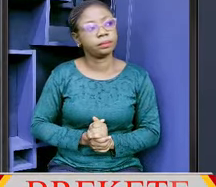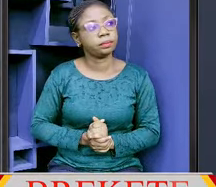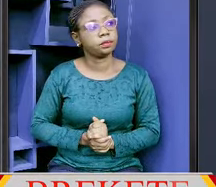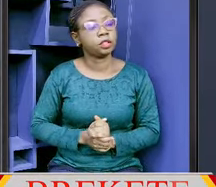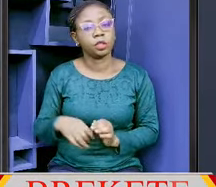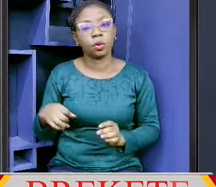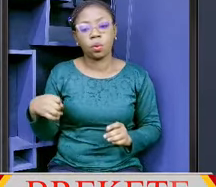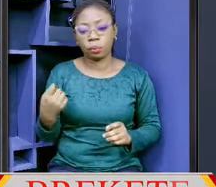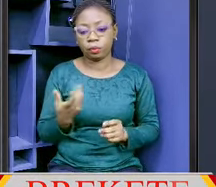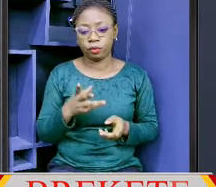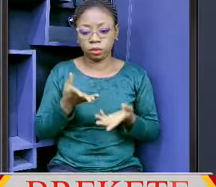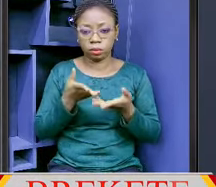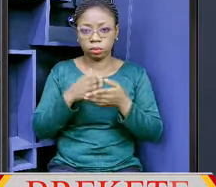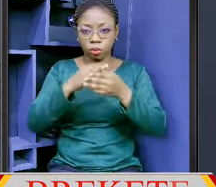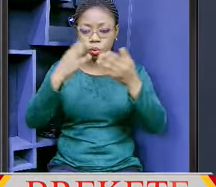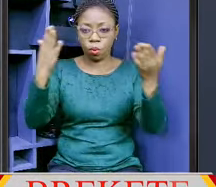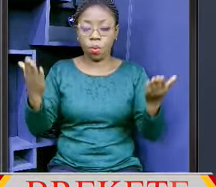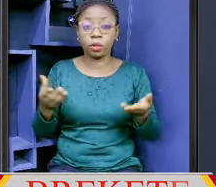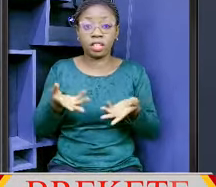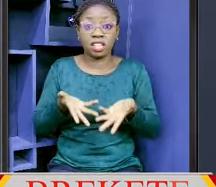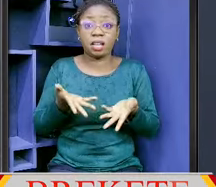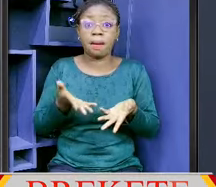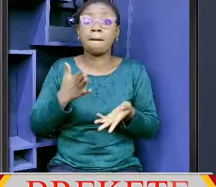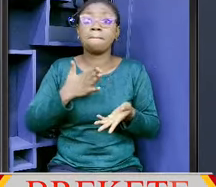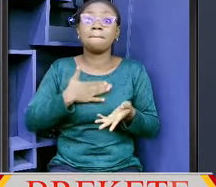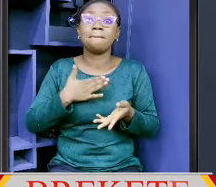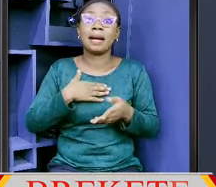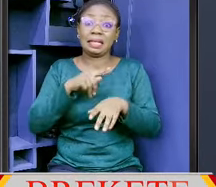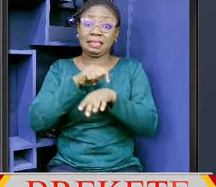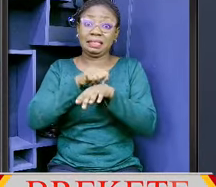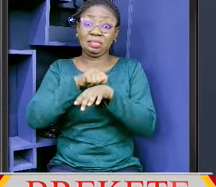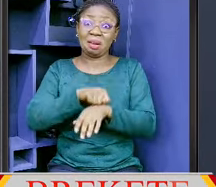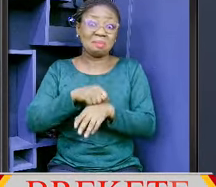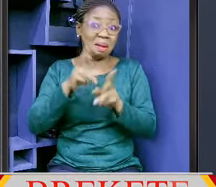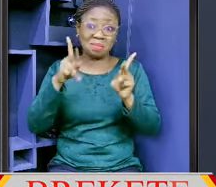The whole of this place, my tribal person no dey here.